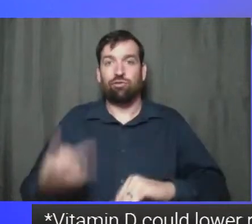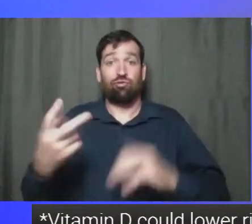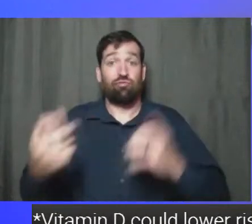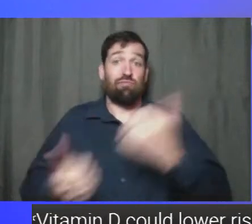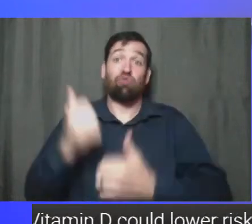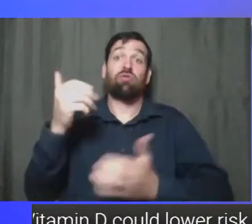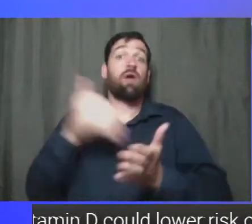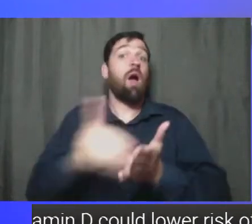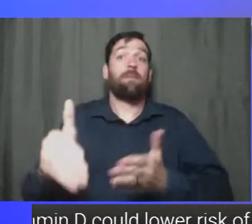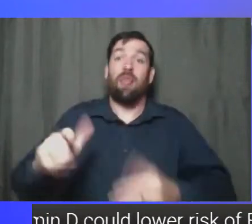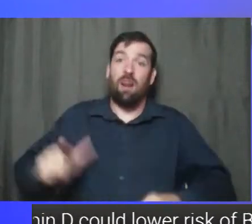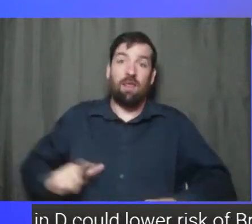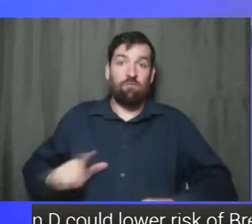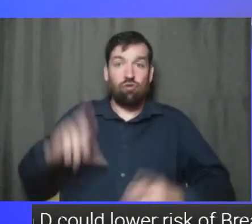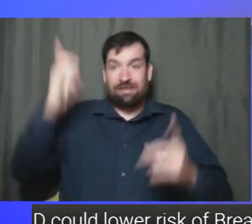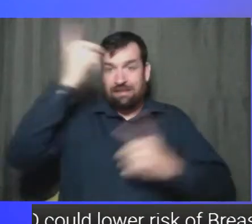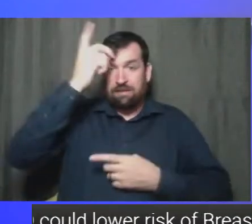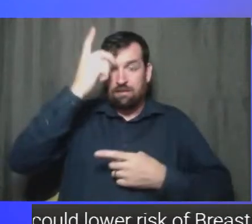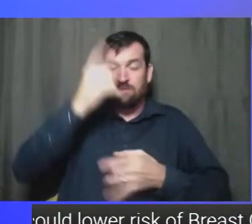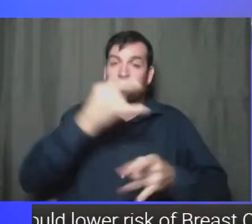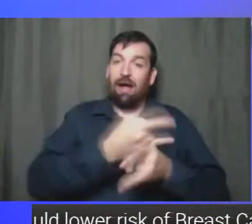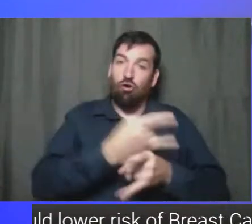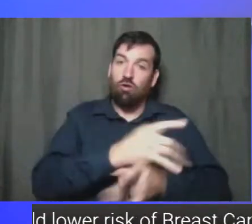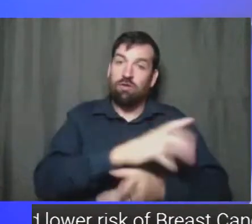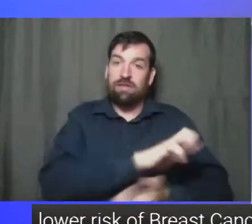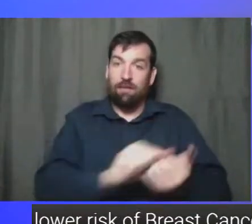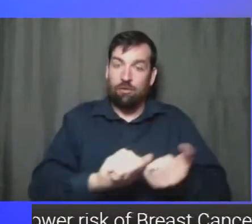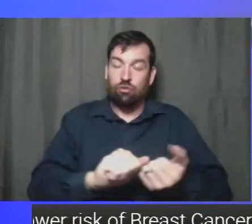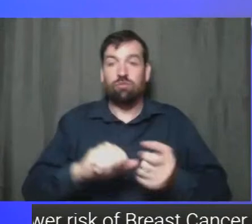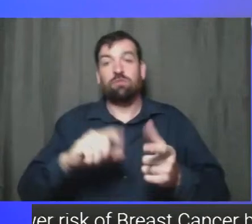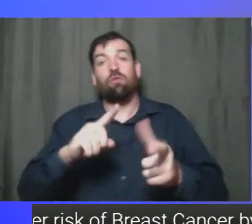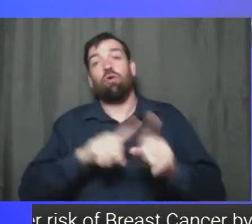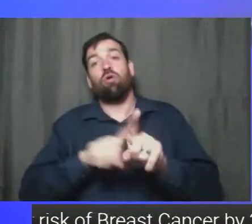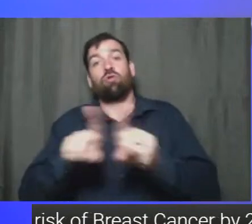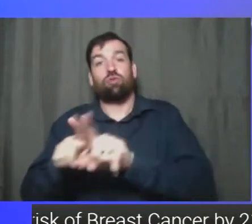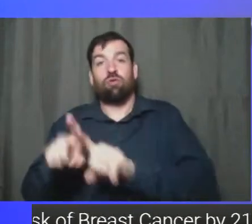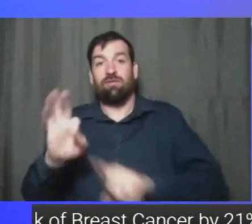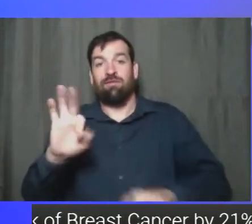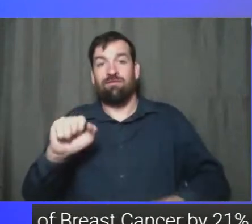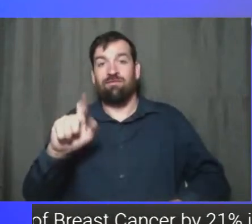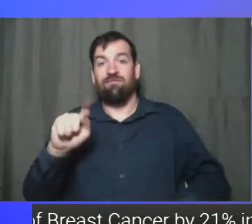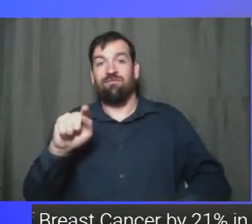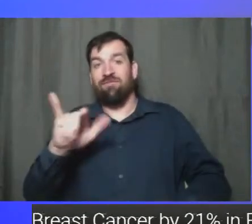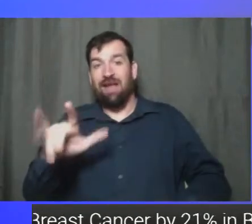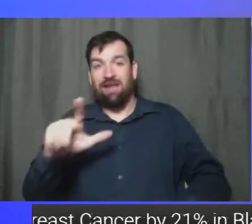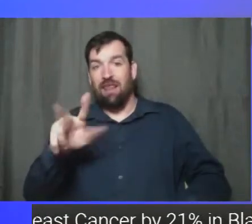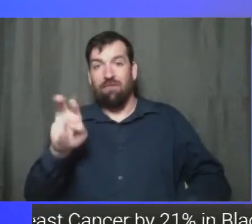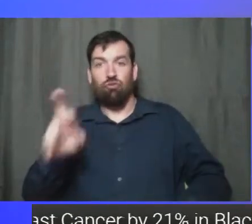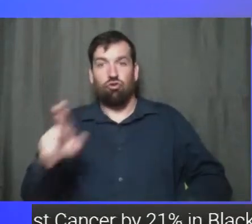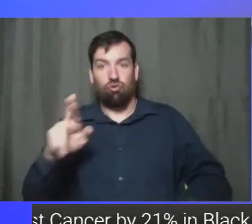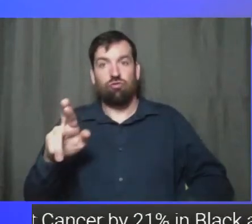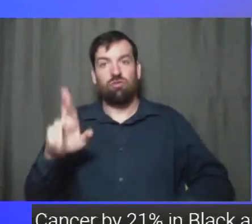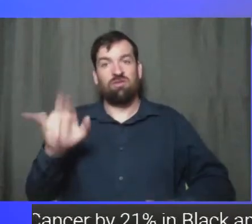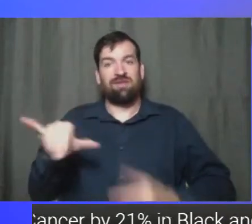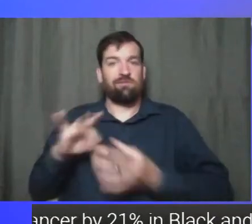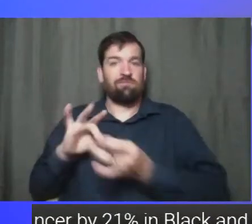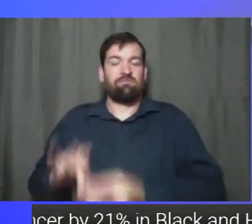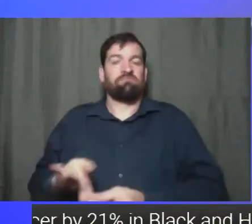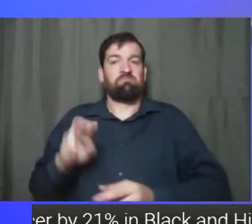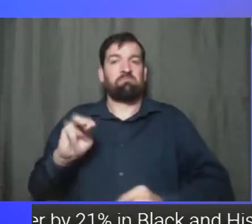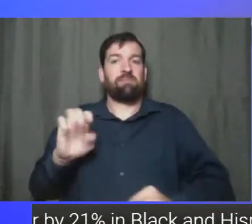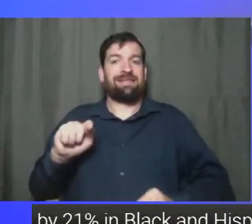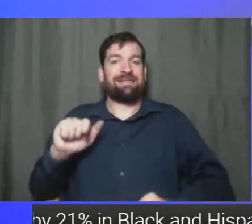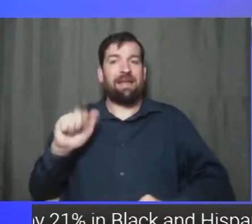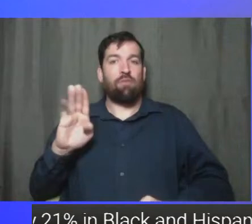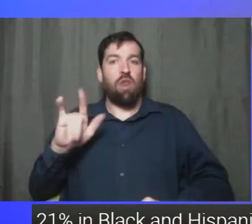face, both alcohol damage to the liver as well as fatty liver, which is related to the metabolism issues we've talked about, have really been skyrocketing. And so the